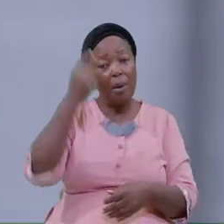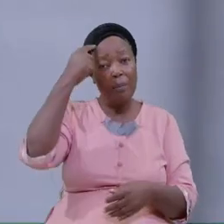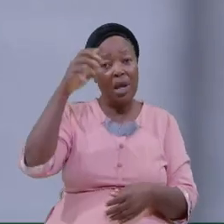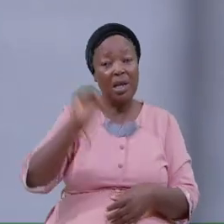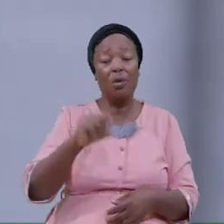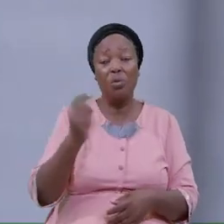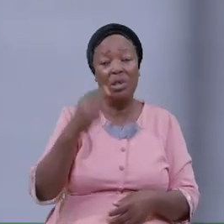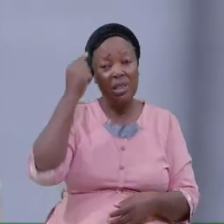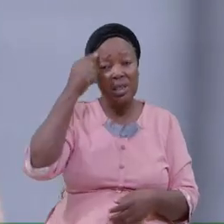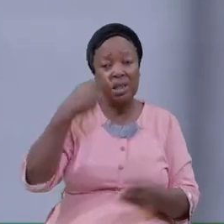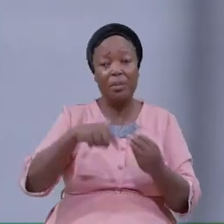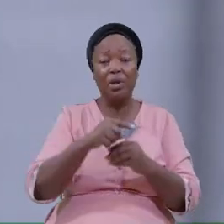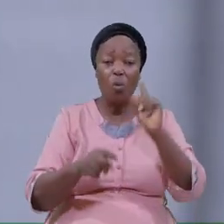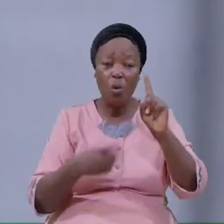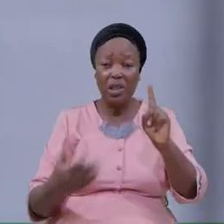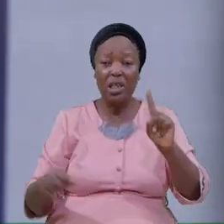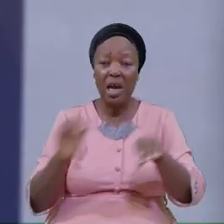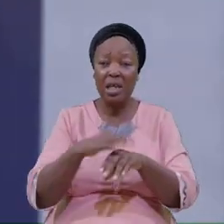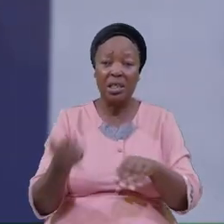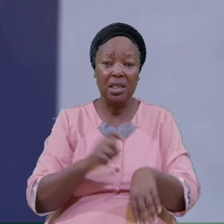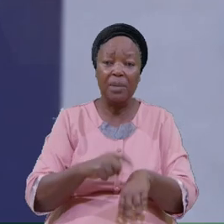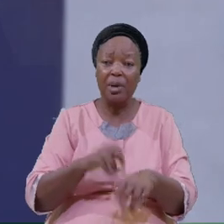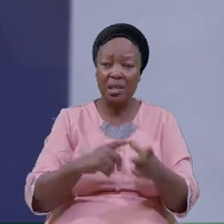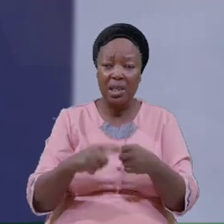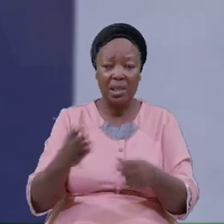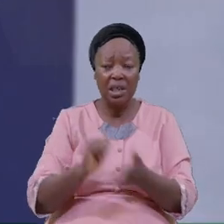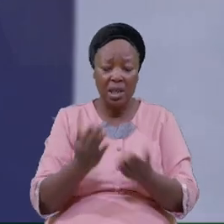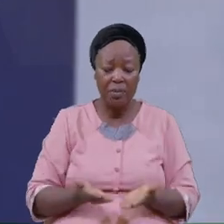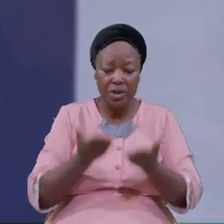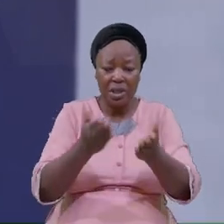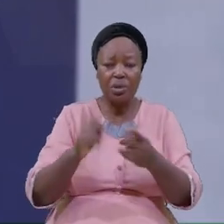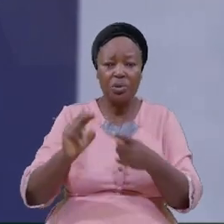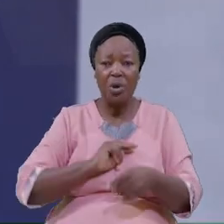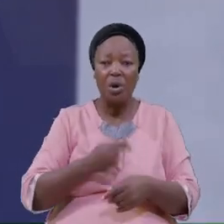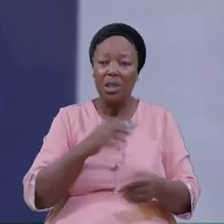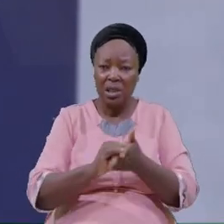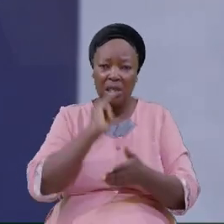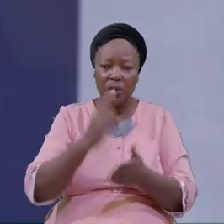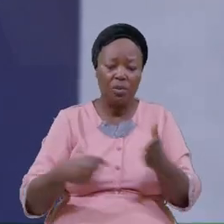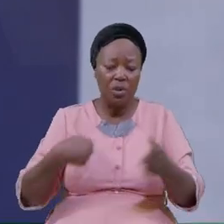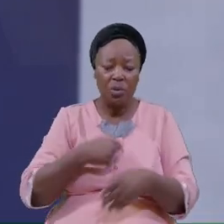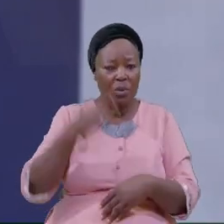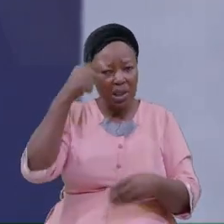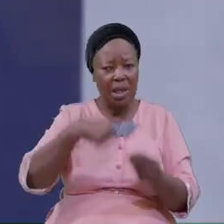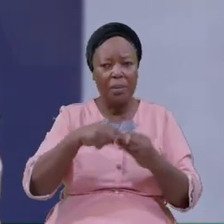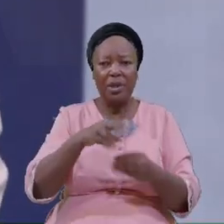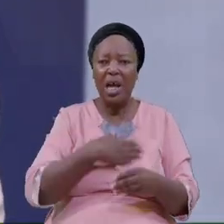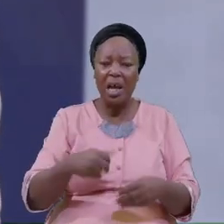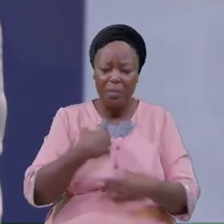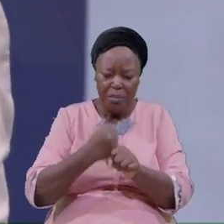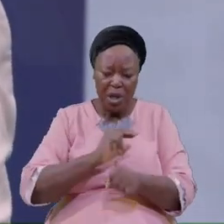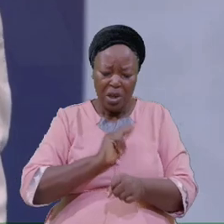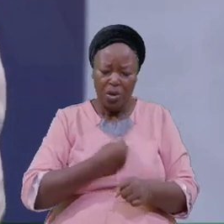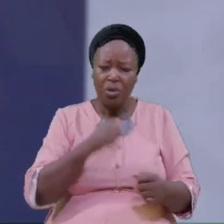a time, and the things they are presenting to us, that's what we are thinking about. And it makes us not to have